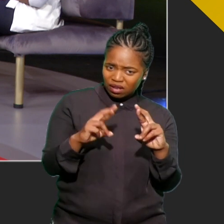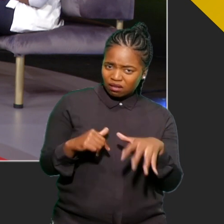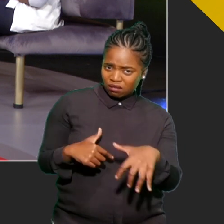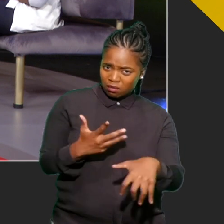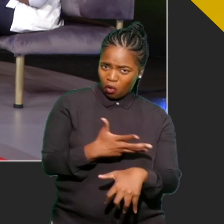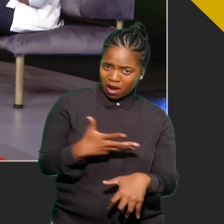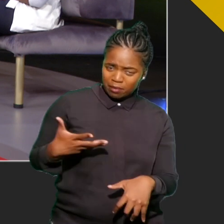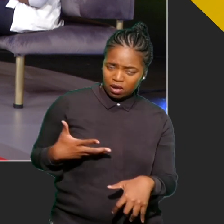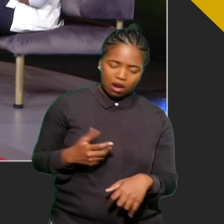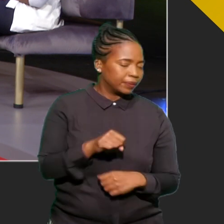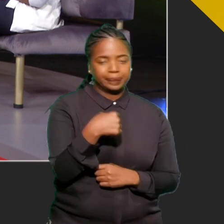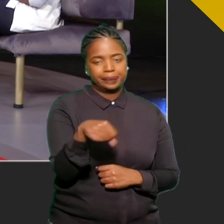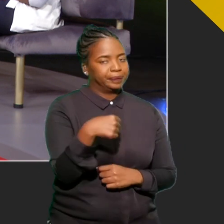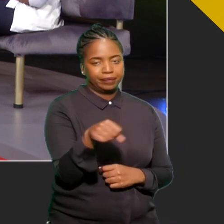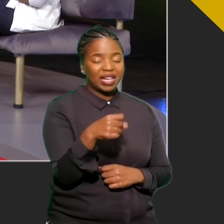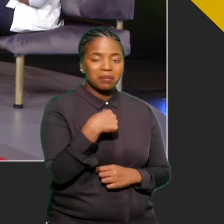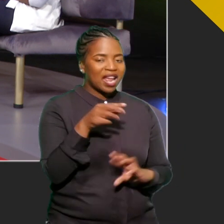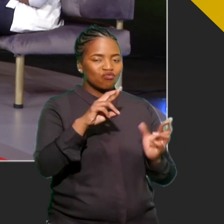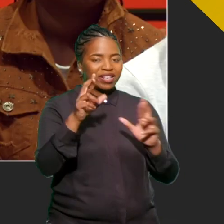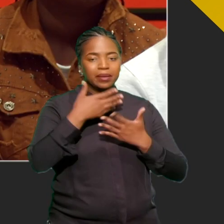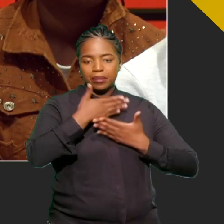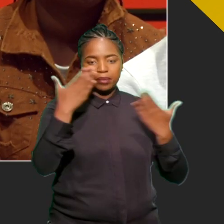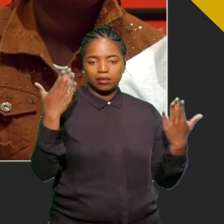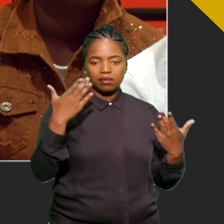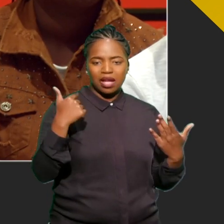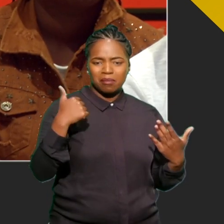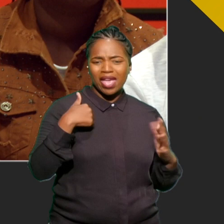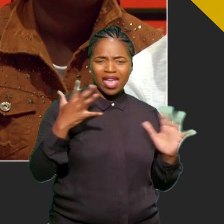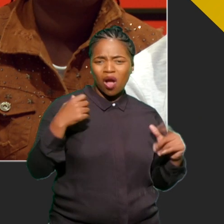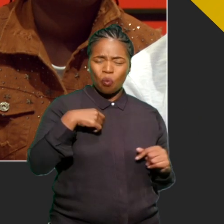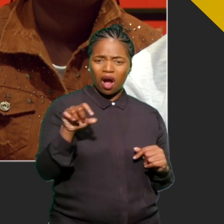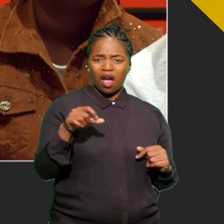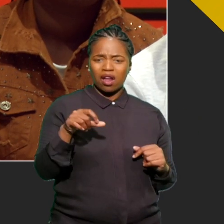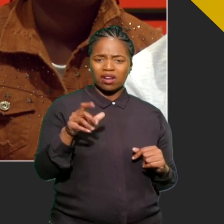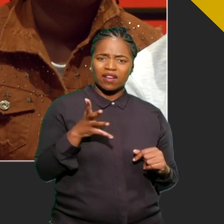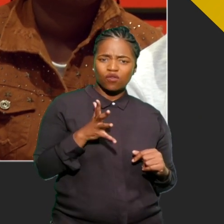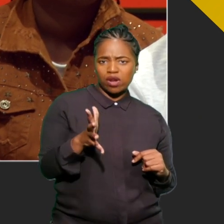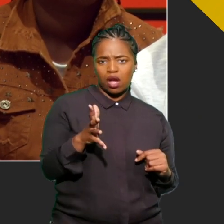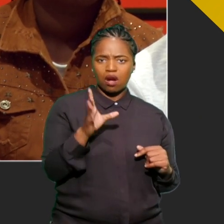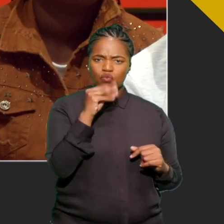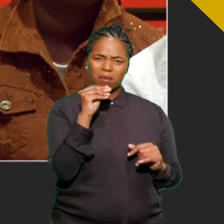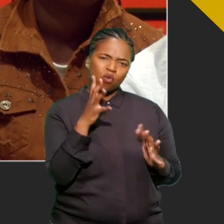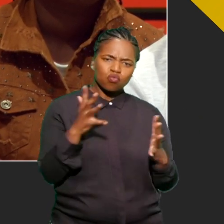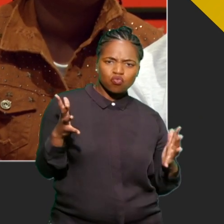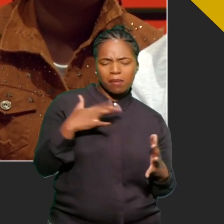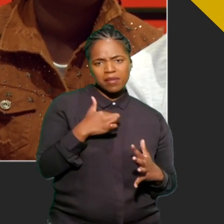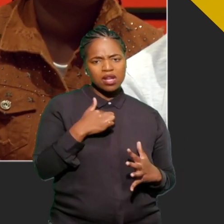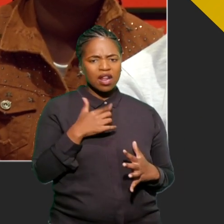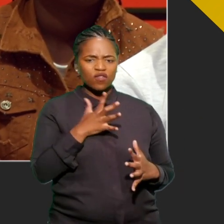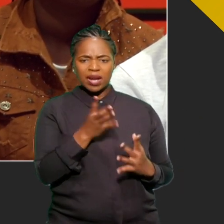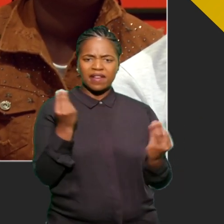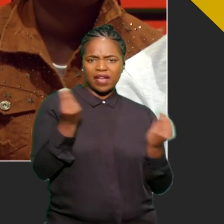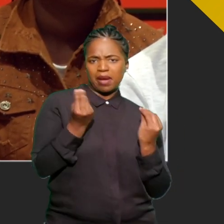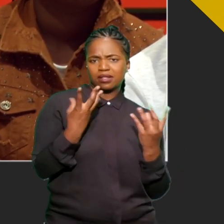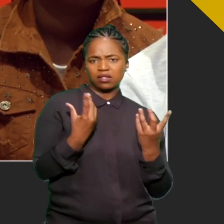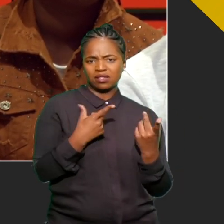mom? No. No, mina bengumuntu like othanda kuba ku spotlight like umuntu othanda ukuthi ikhulunywe ngaye everything ngifuna ukuthi